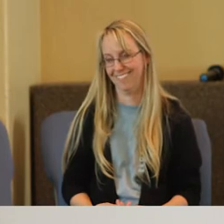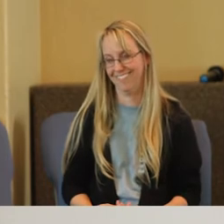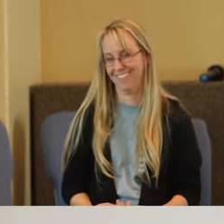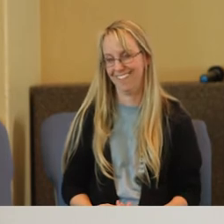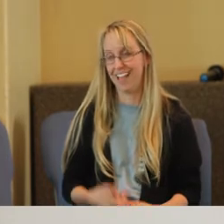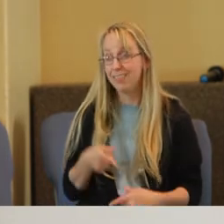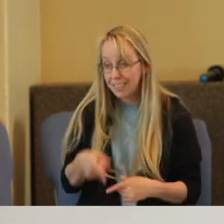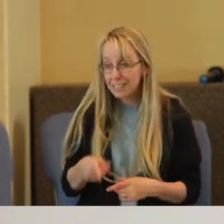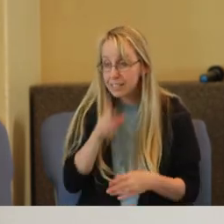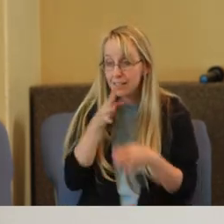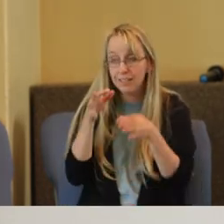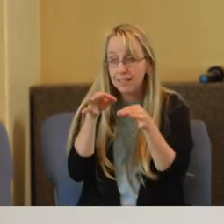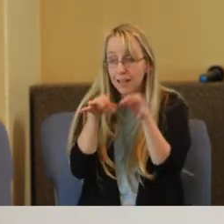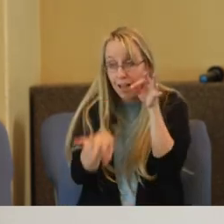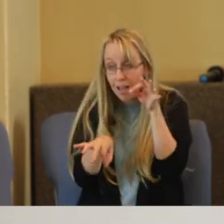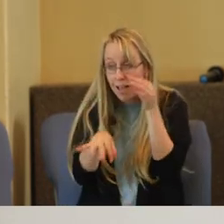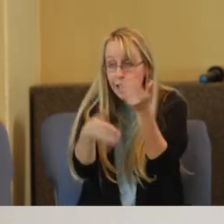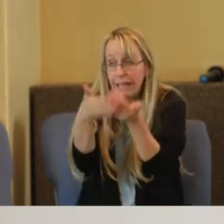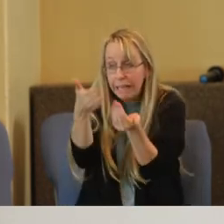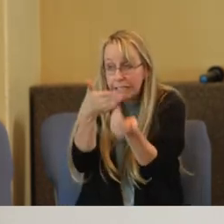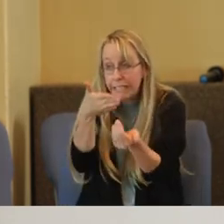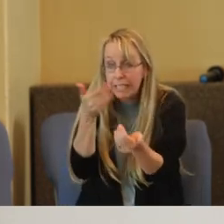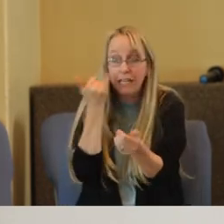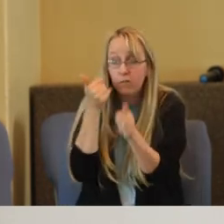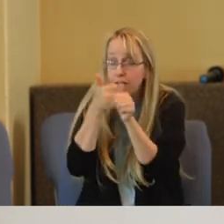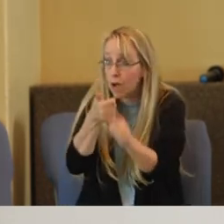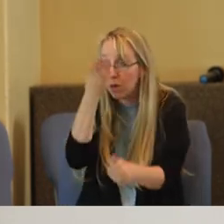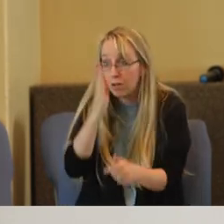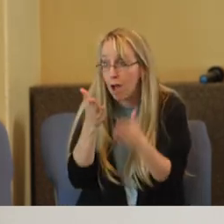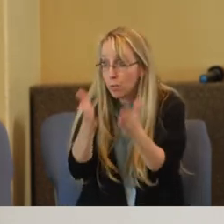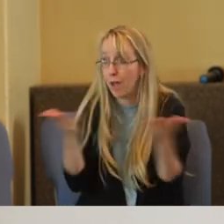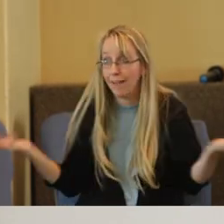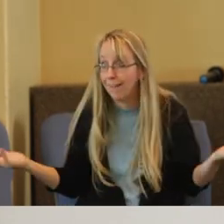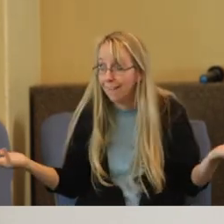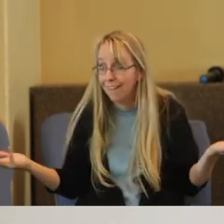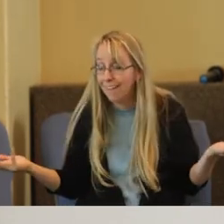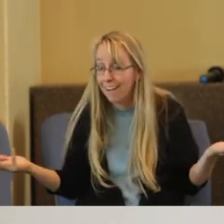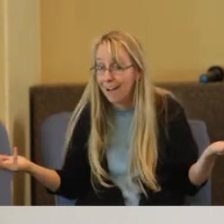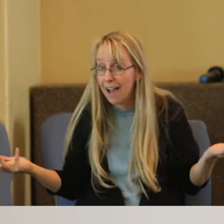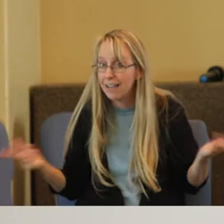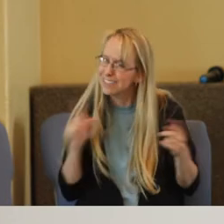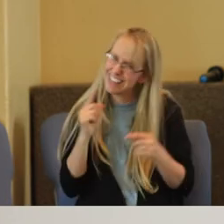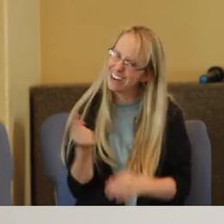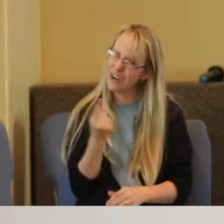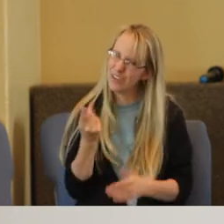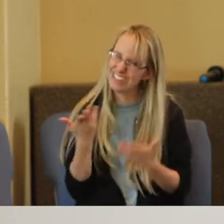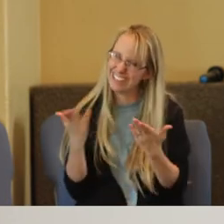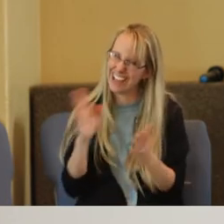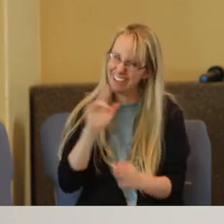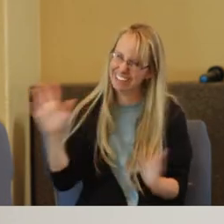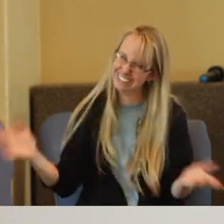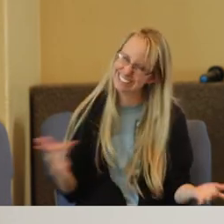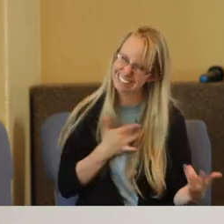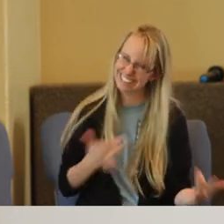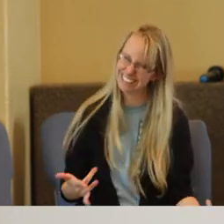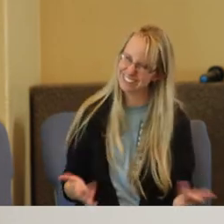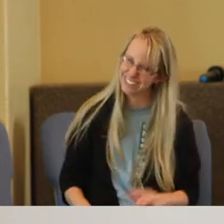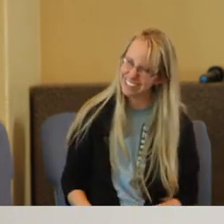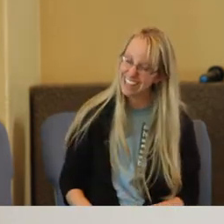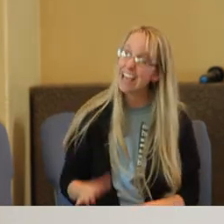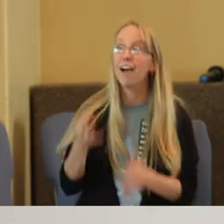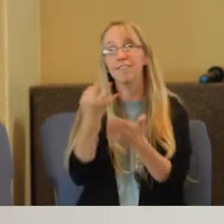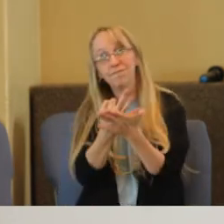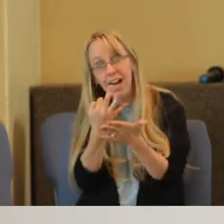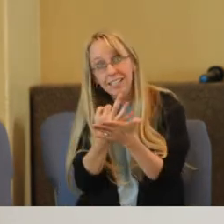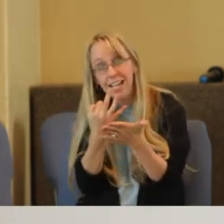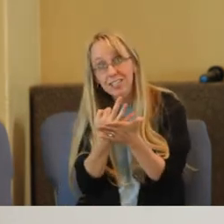extremely easy if we just do it God's way. Which, isn't that how it almost always is? If we handle our finances God's